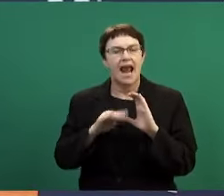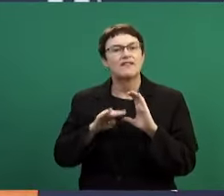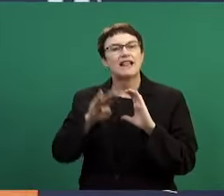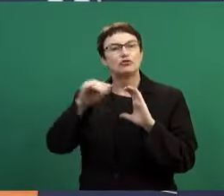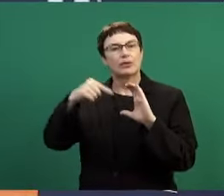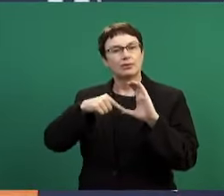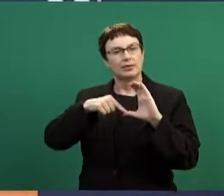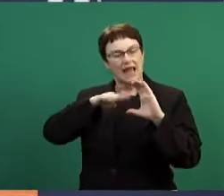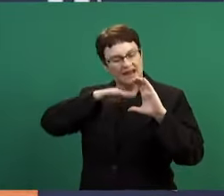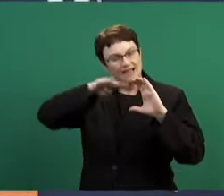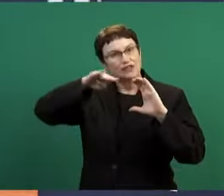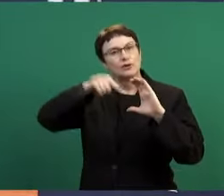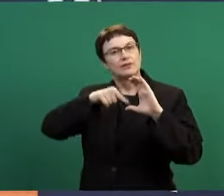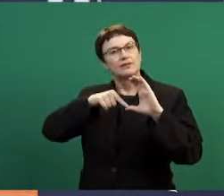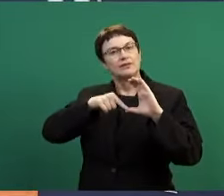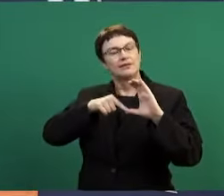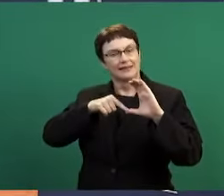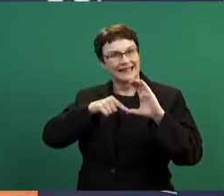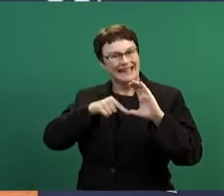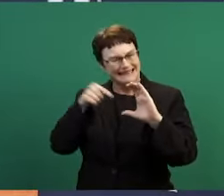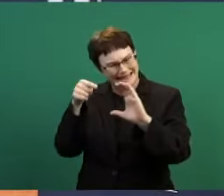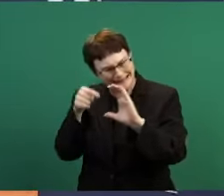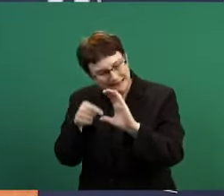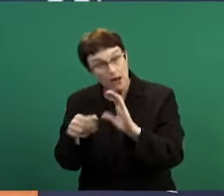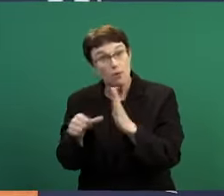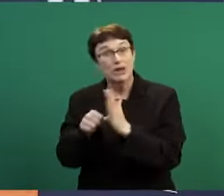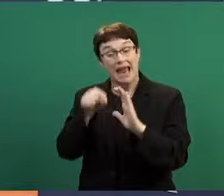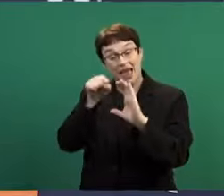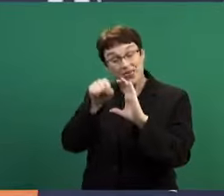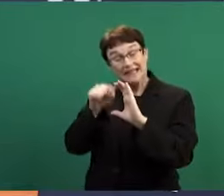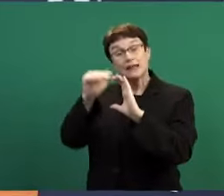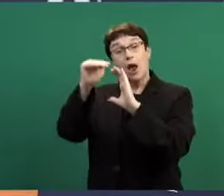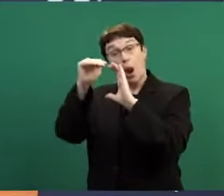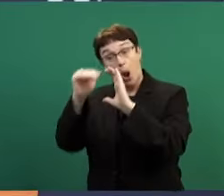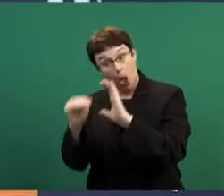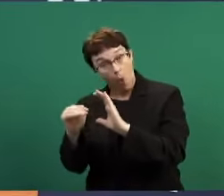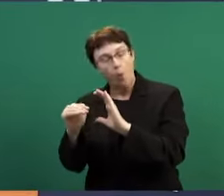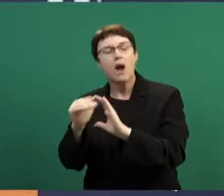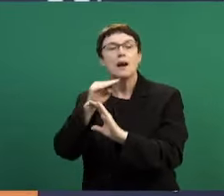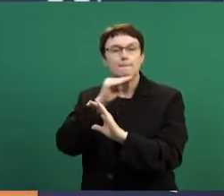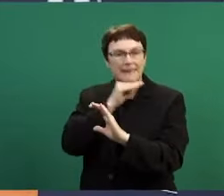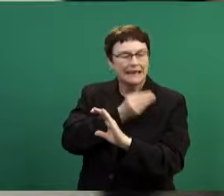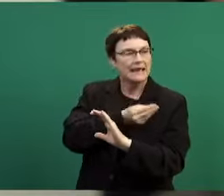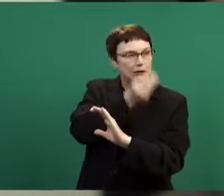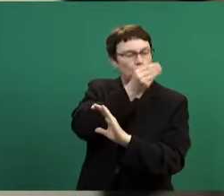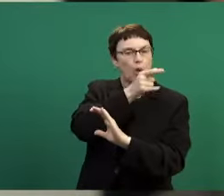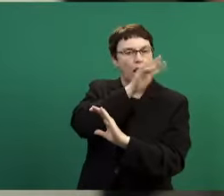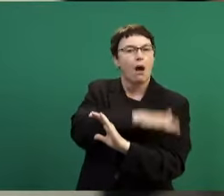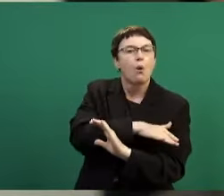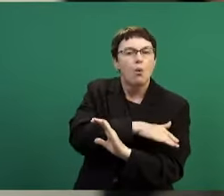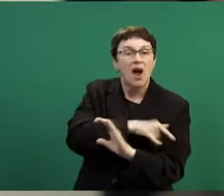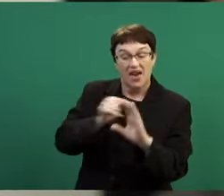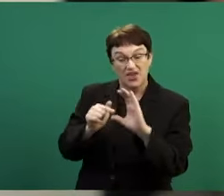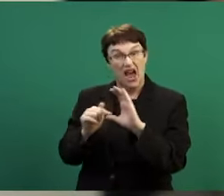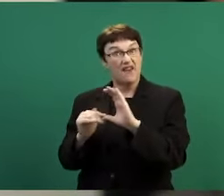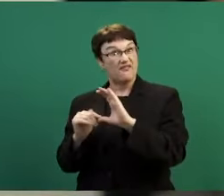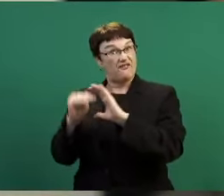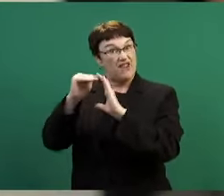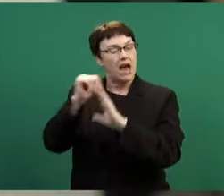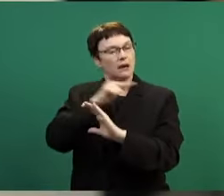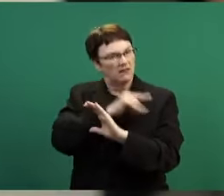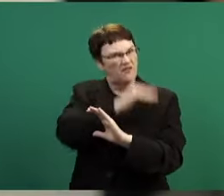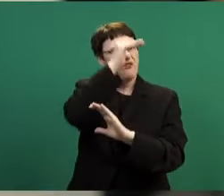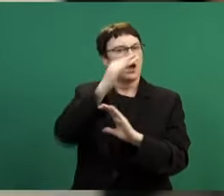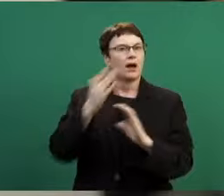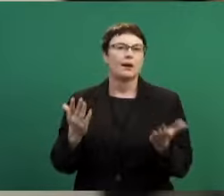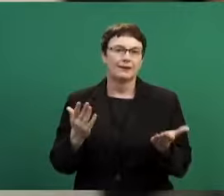going. For the lower the inflation, the lower the interest rates you would have. And if inflation is